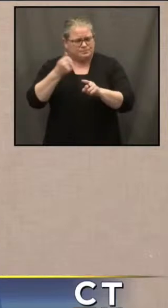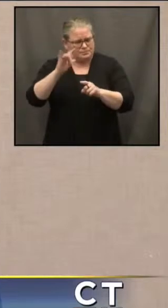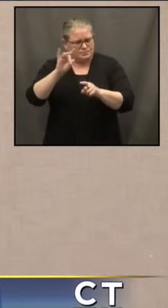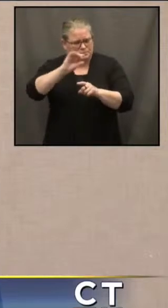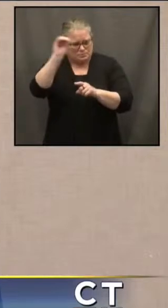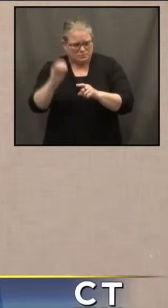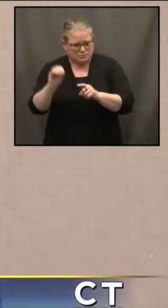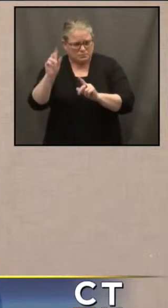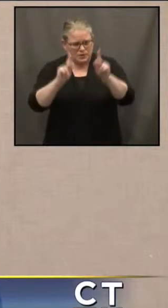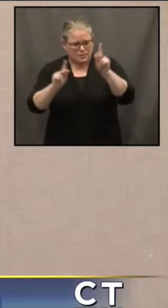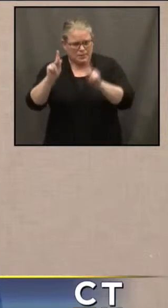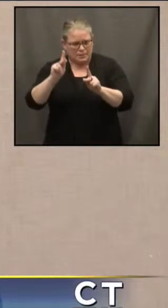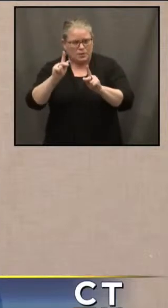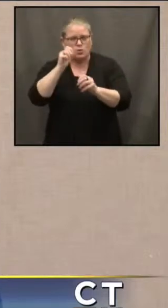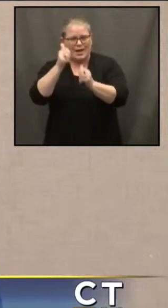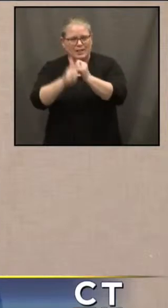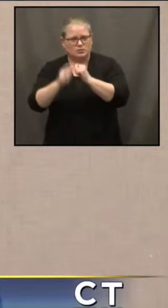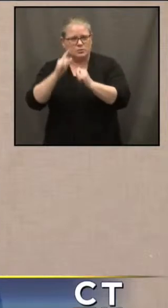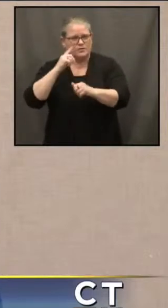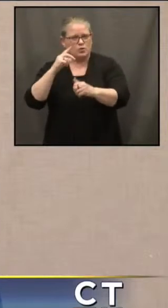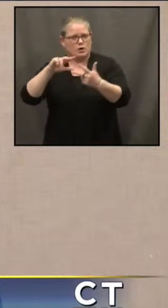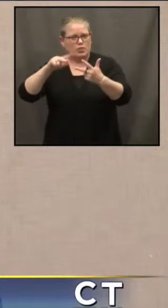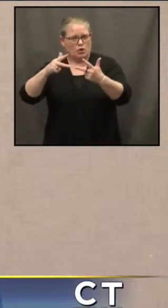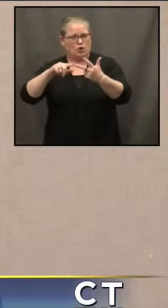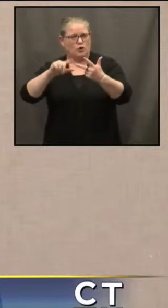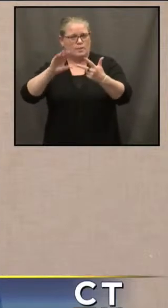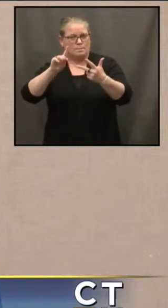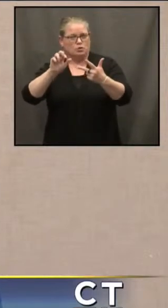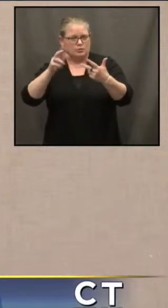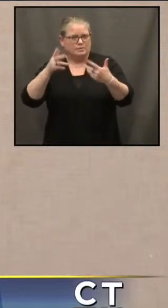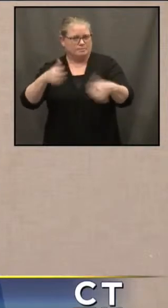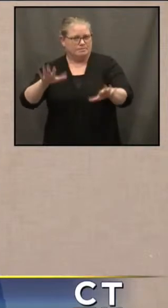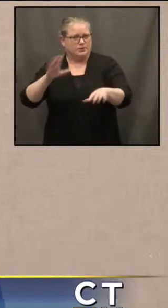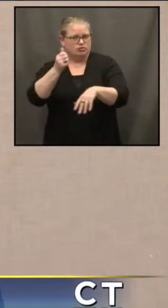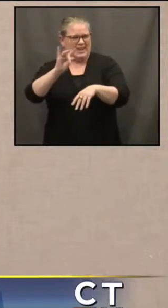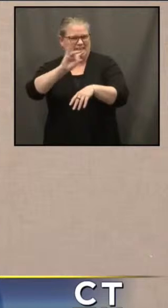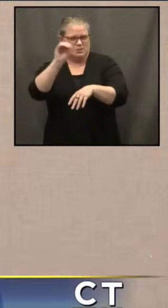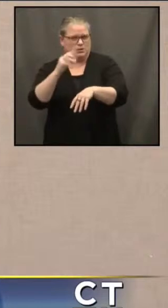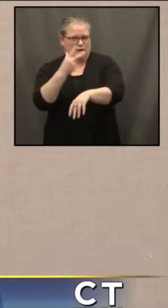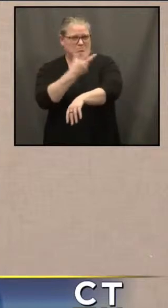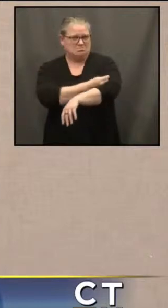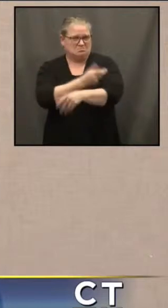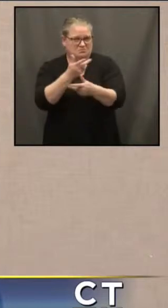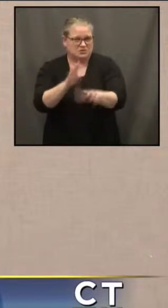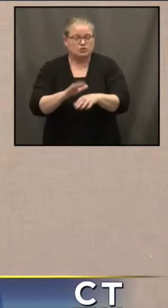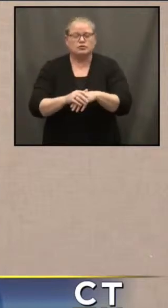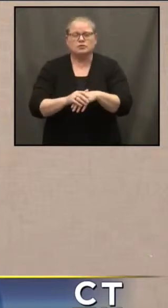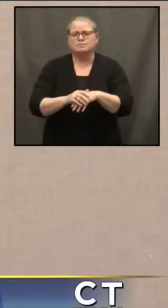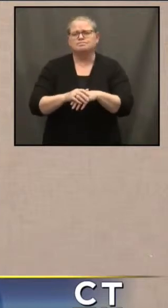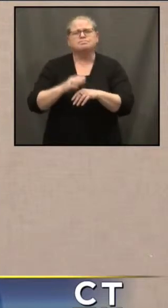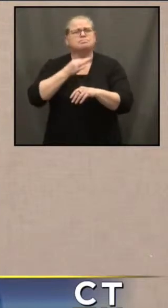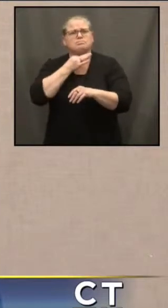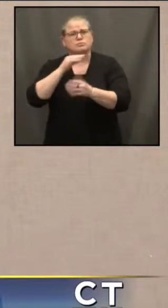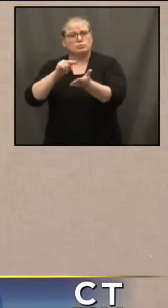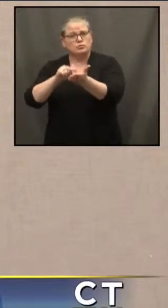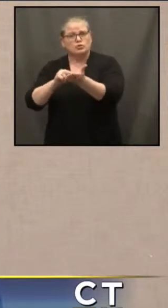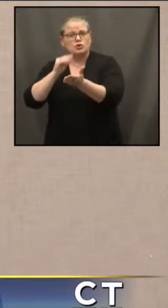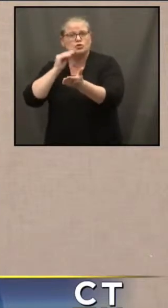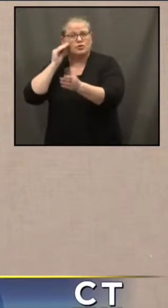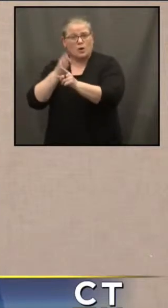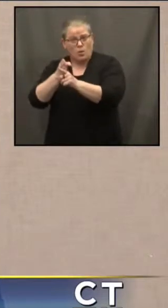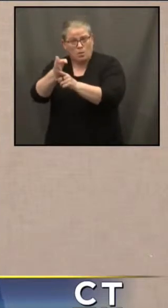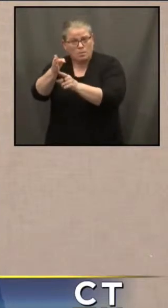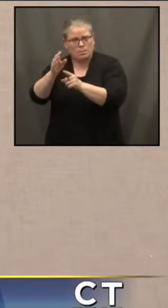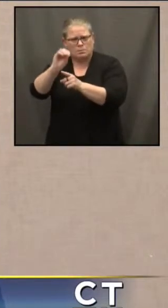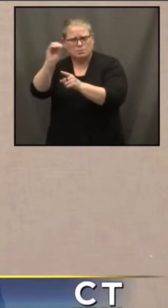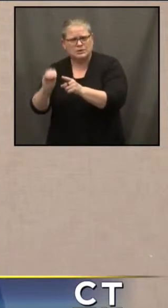to get a booster had gotten it. Is there any similar number you can put on like nursing home residents, or is there a certain percentage of